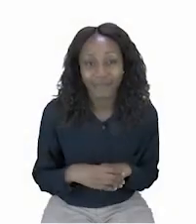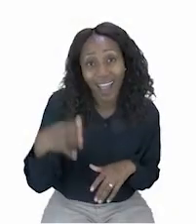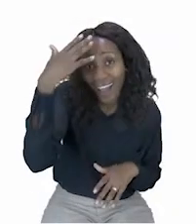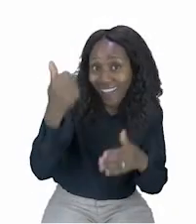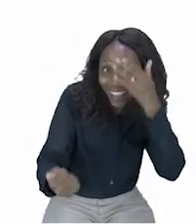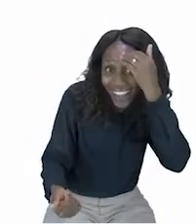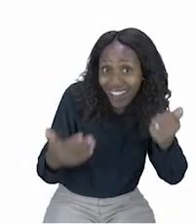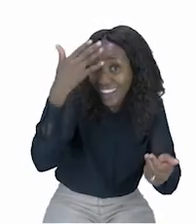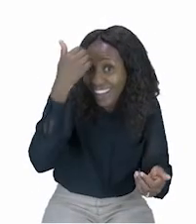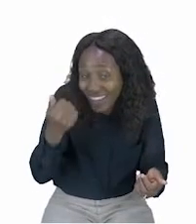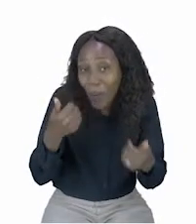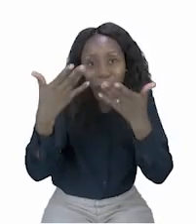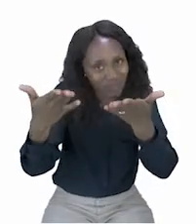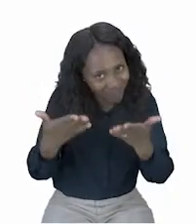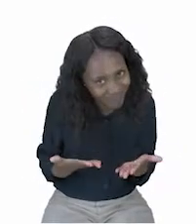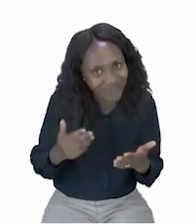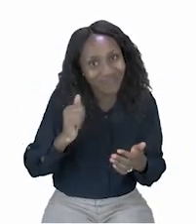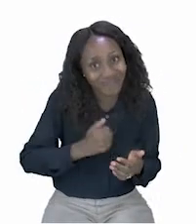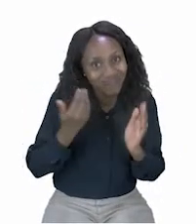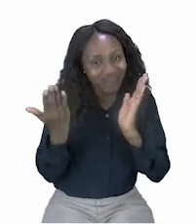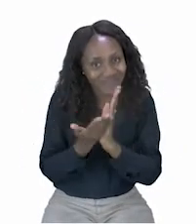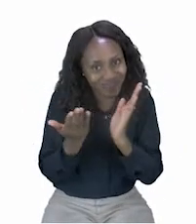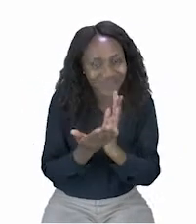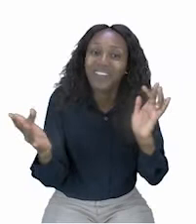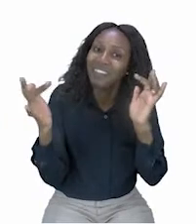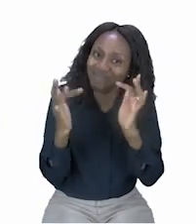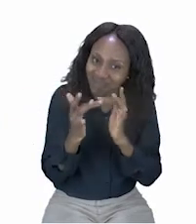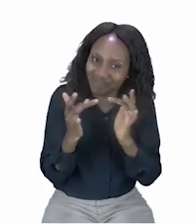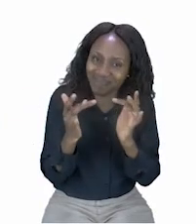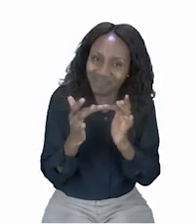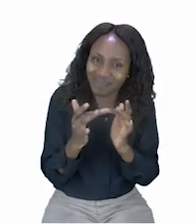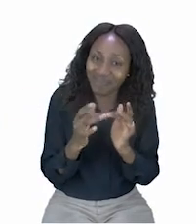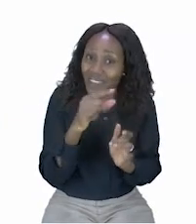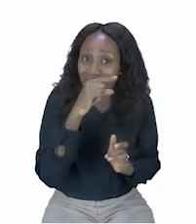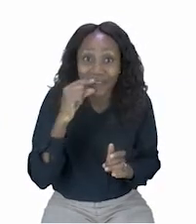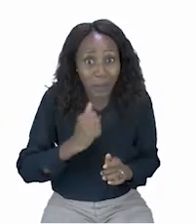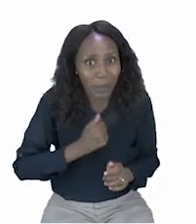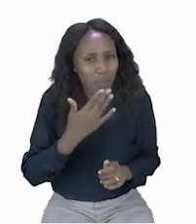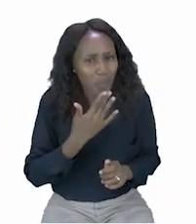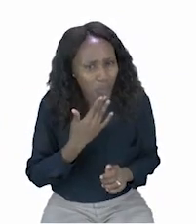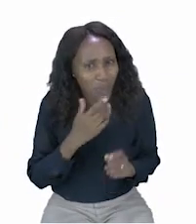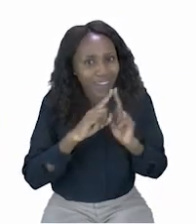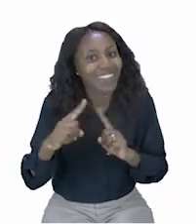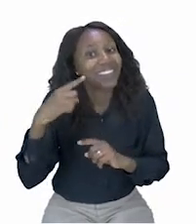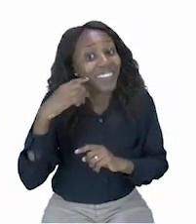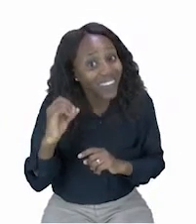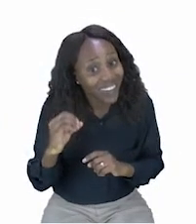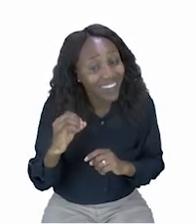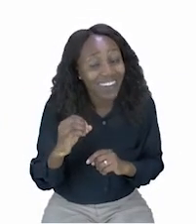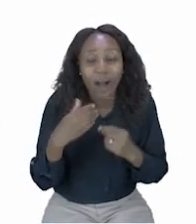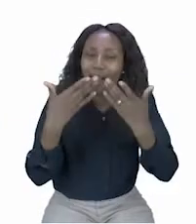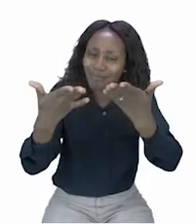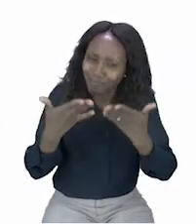Hello everyone and welcome to My Zone Online School. My name is Teacher Mutsa and thank you